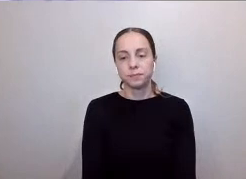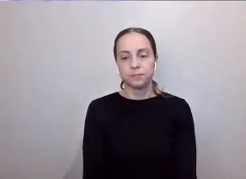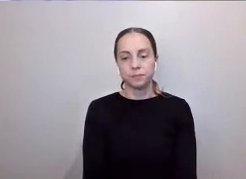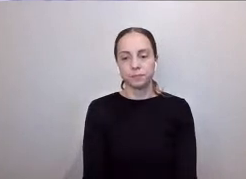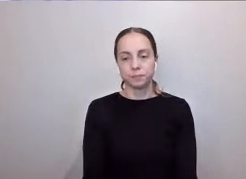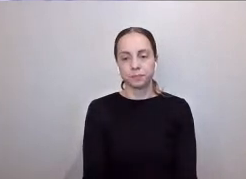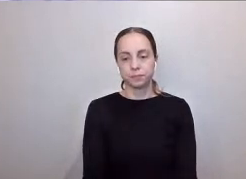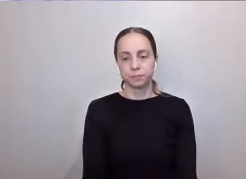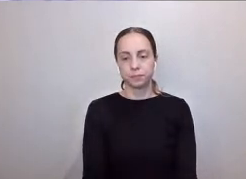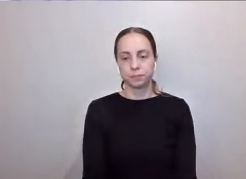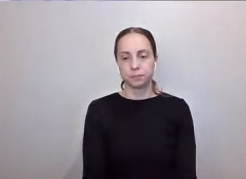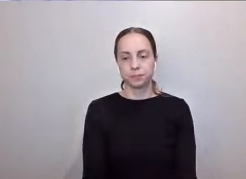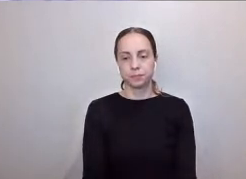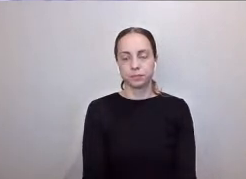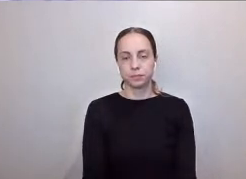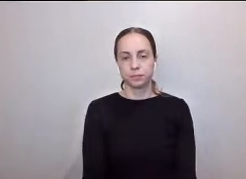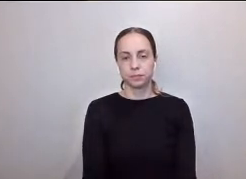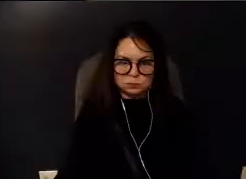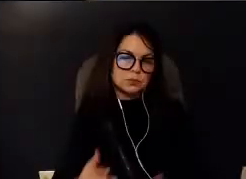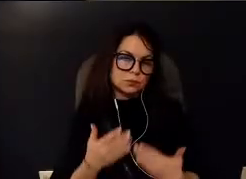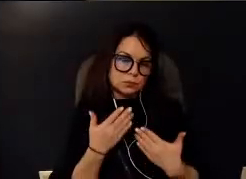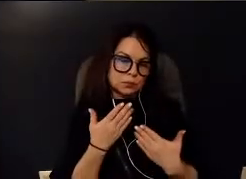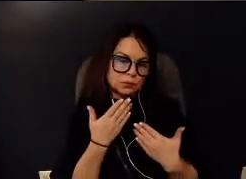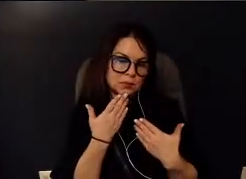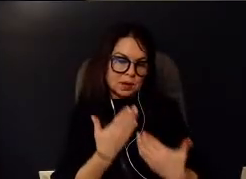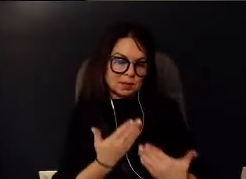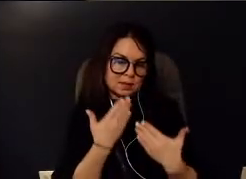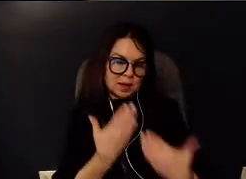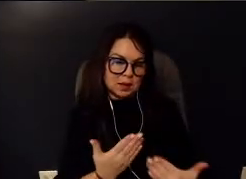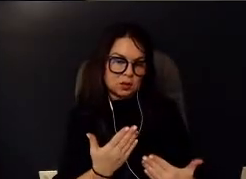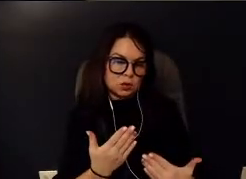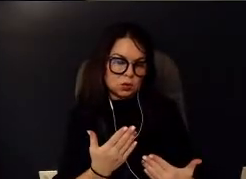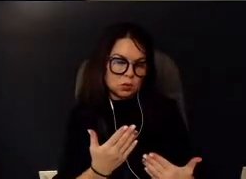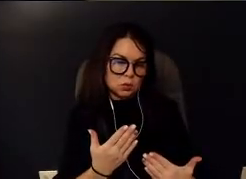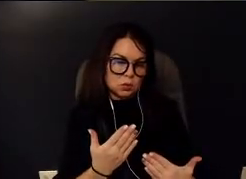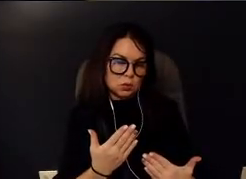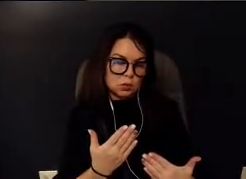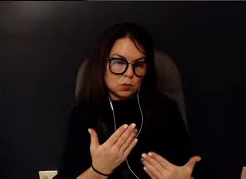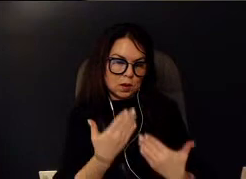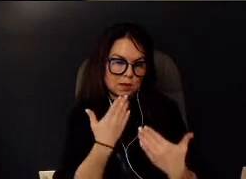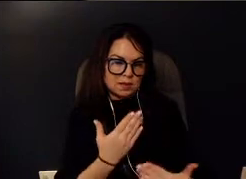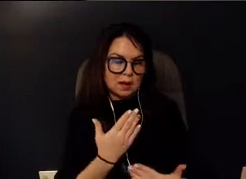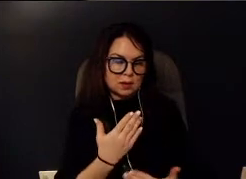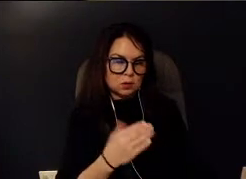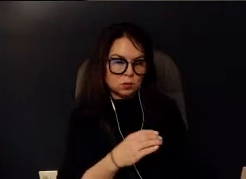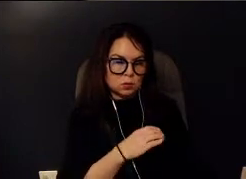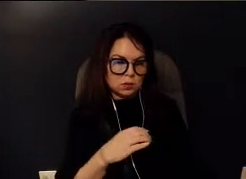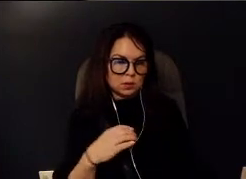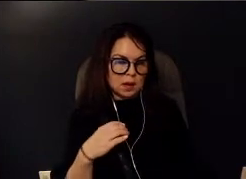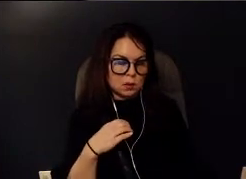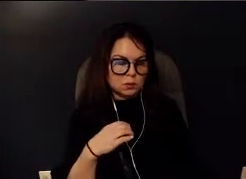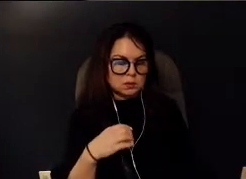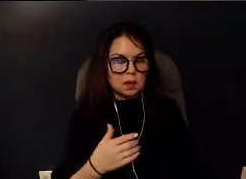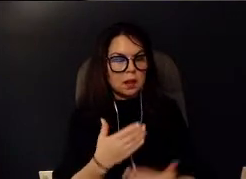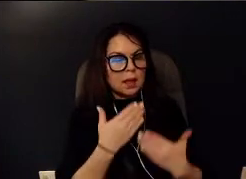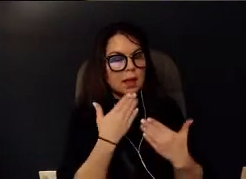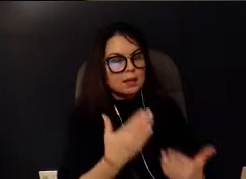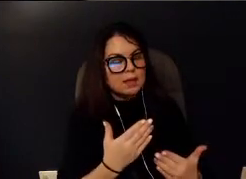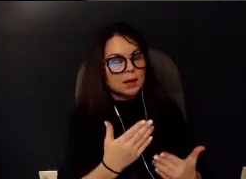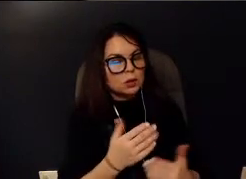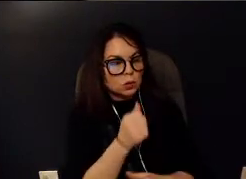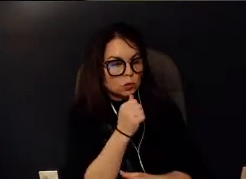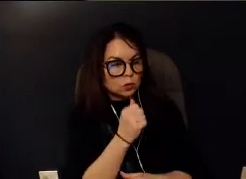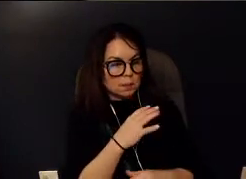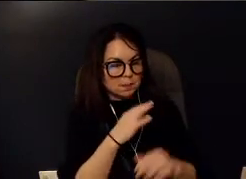Thank you, Council Vice President Jenkins. Thank you, Madam President. I will cede my time to Council